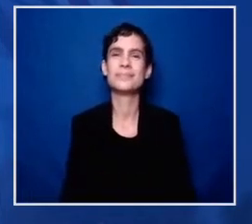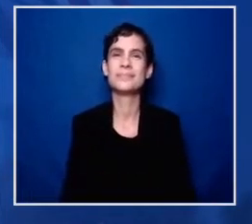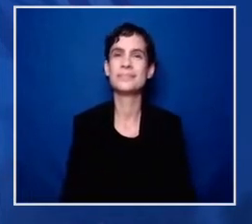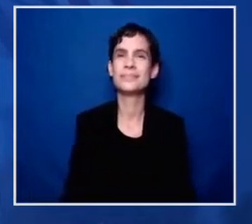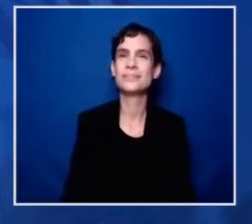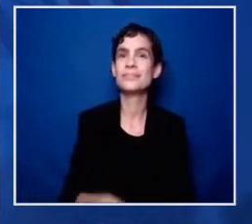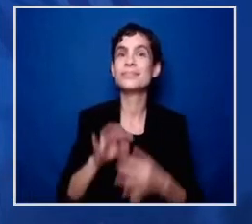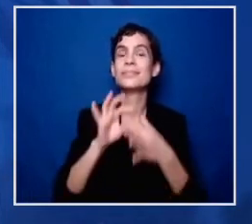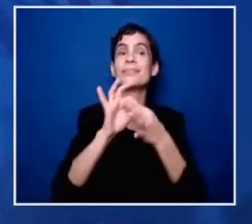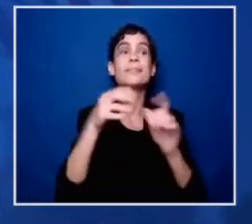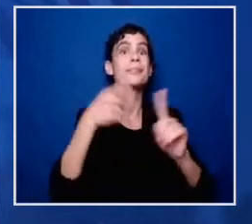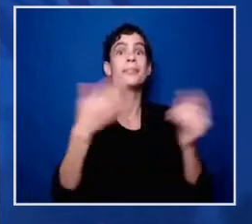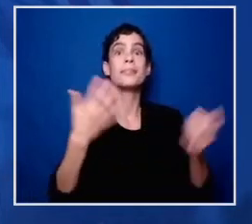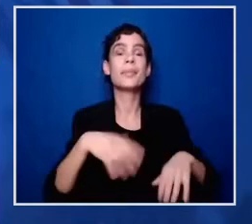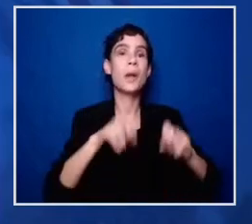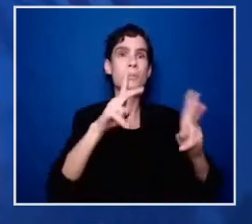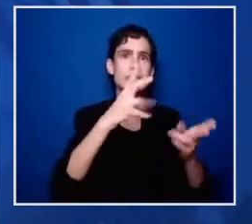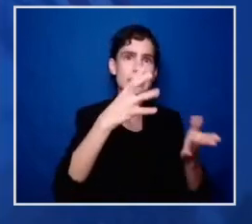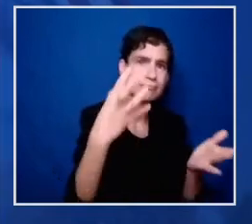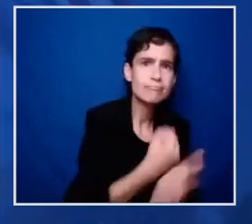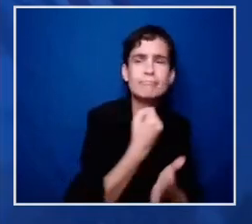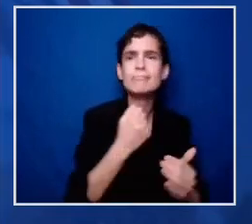that makes our lives.